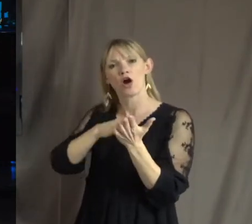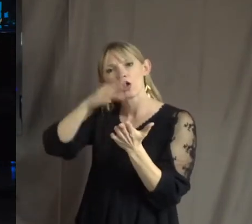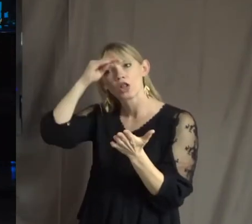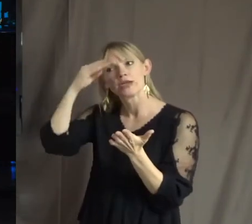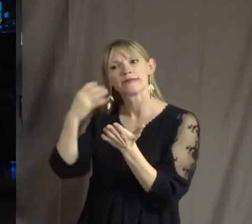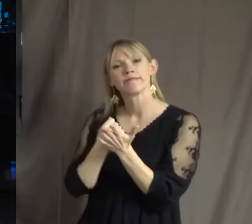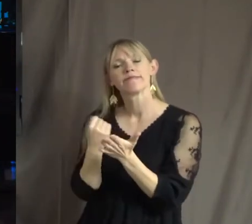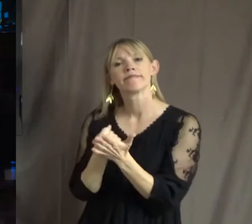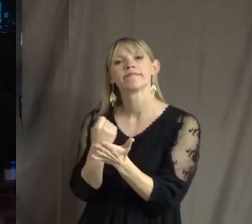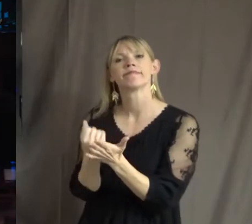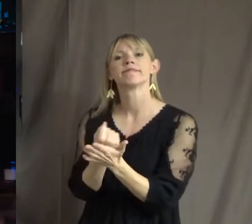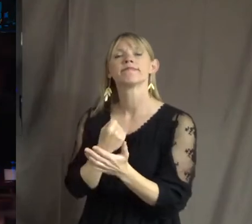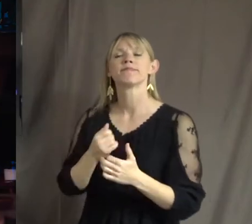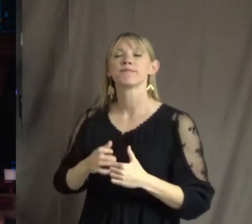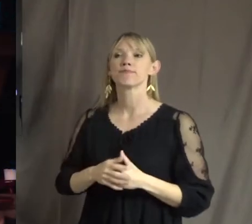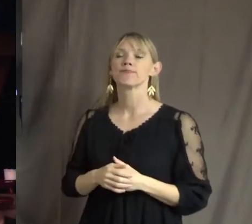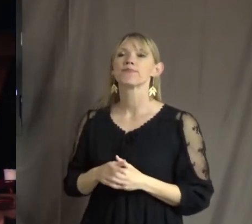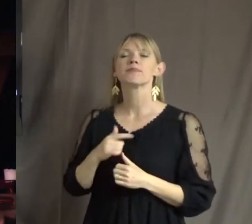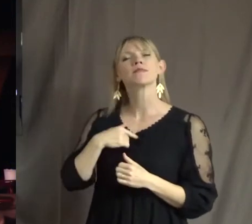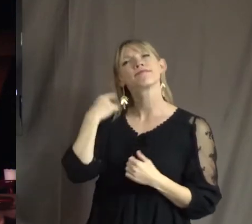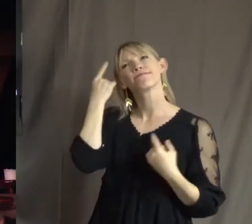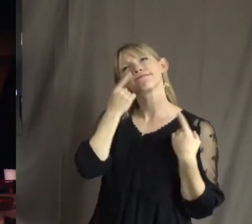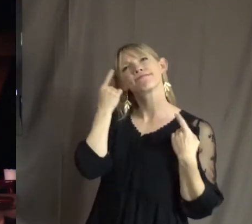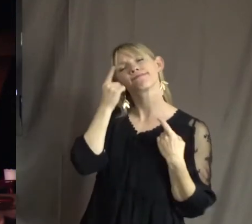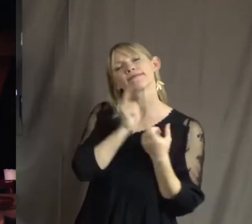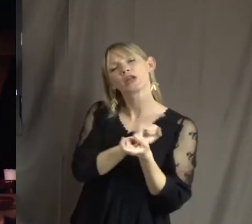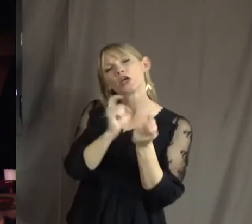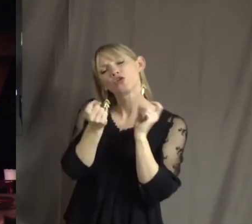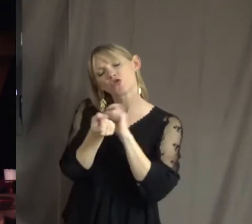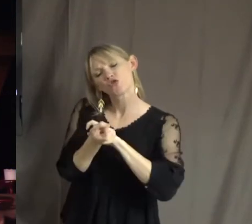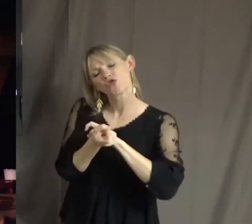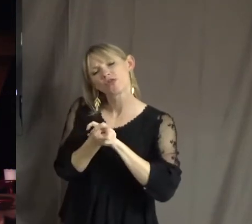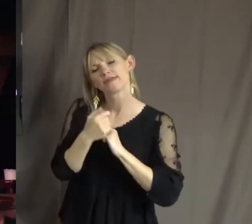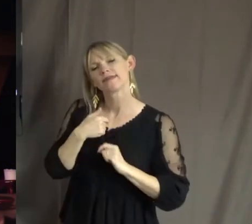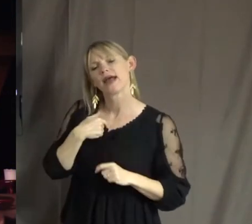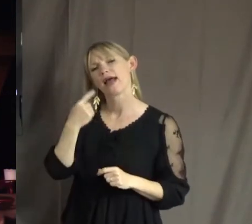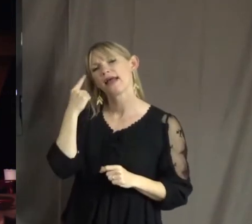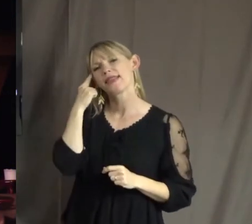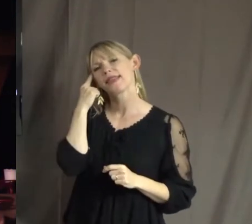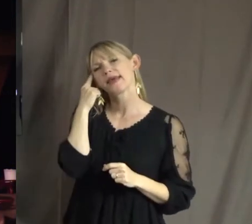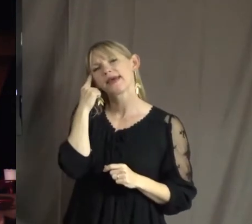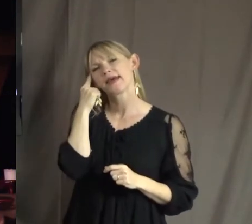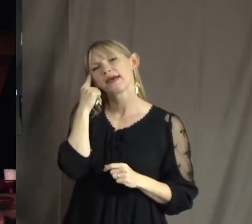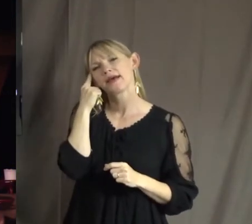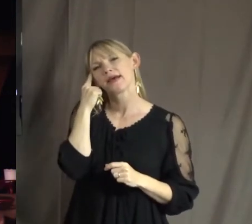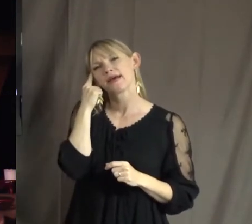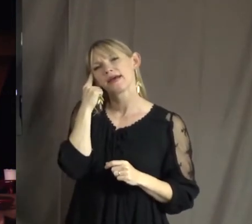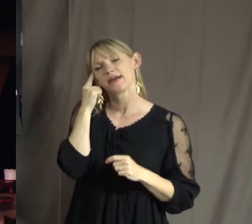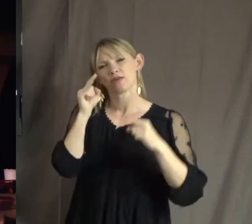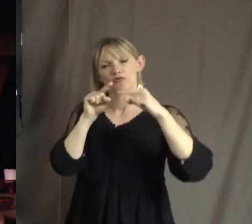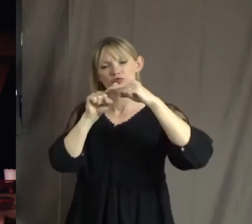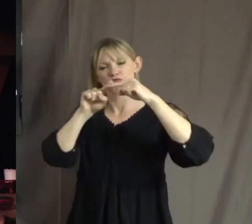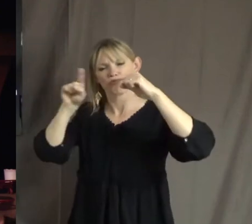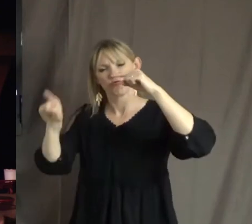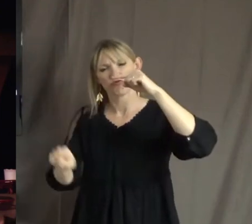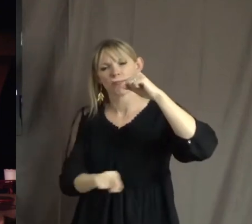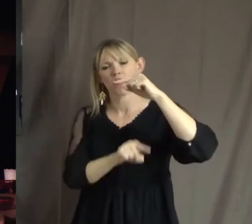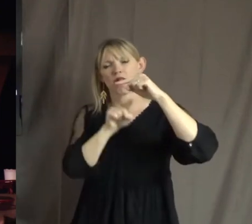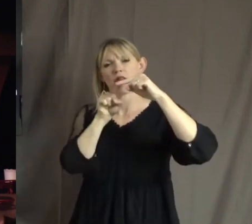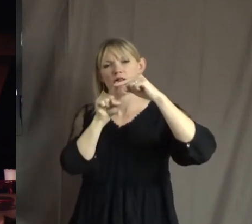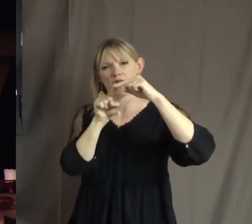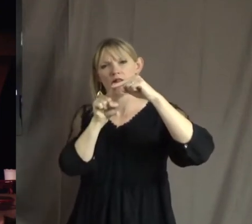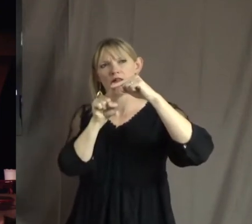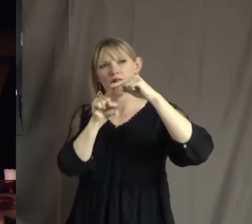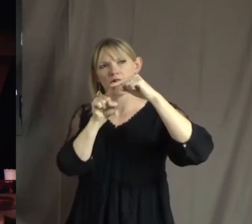I think about change, I can't help but think about a whole circle, complete circle,